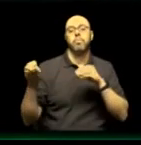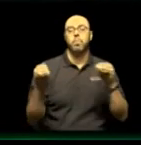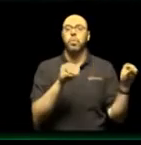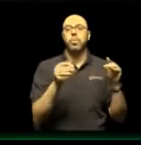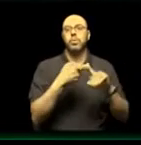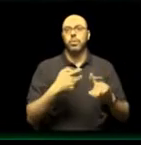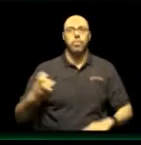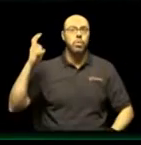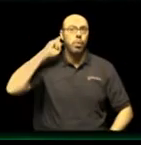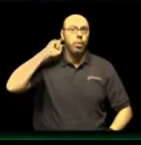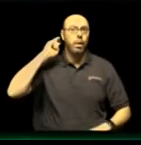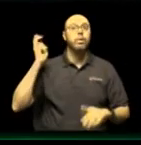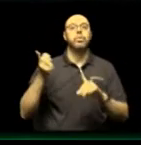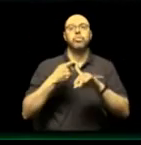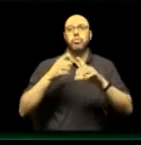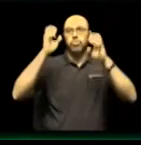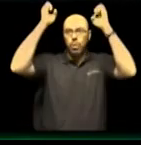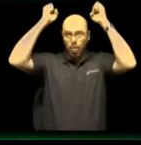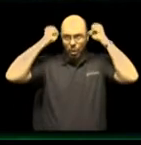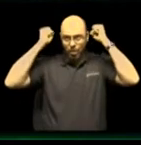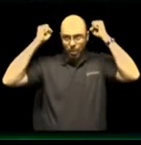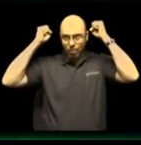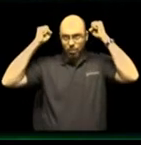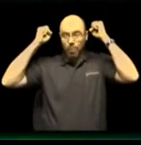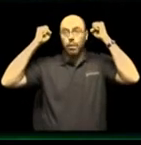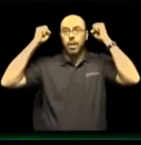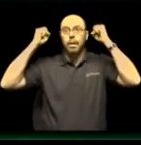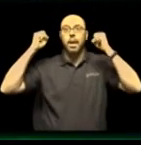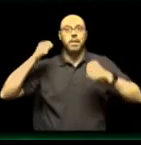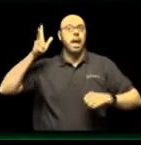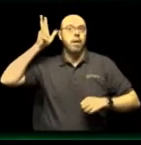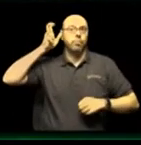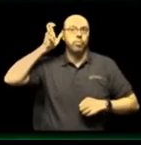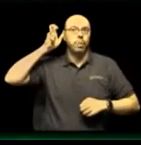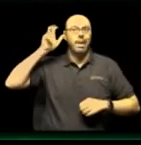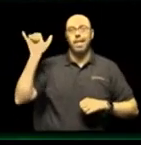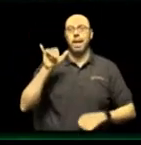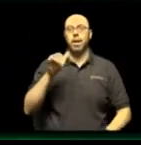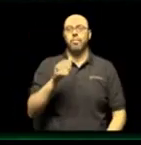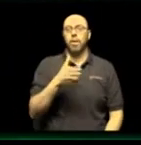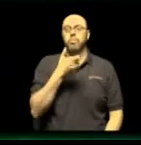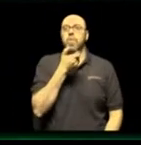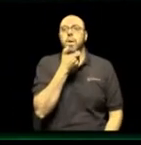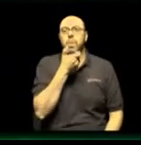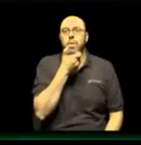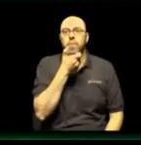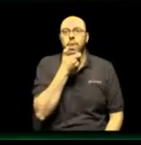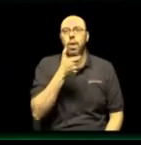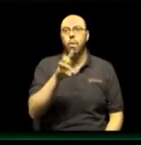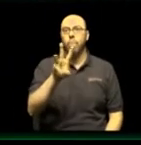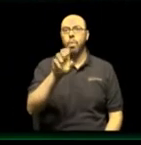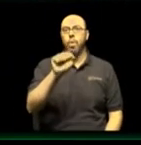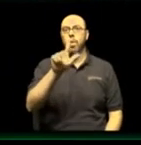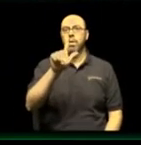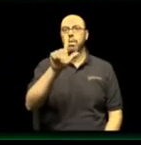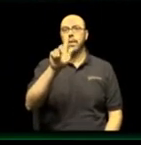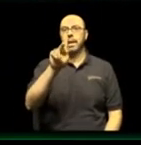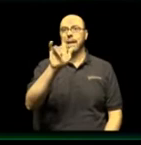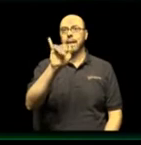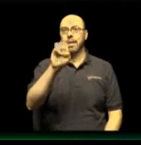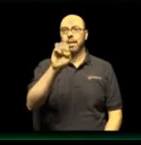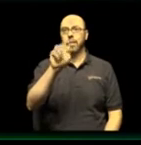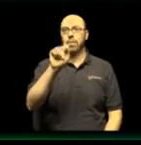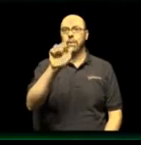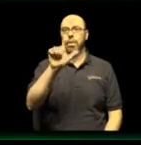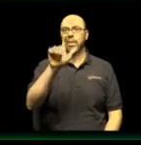to my helmet, and go to my call radio, just like a walkie-talkie. Okay. So the spotter communicate with me and go